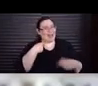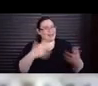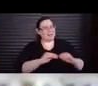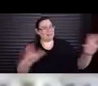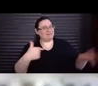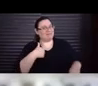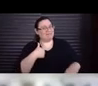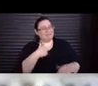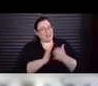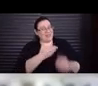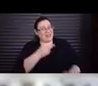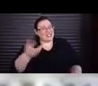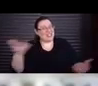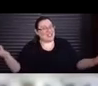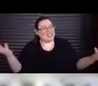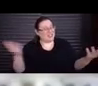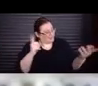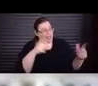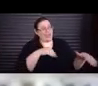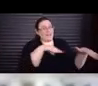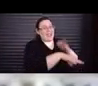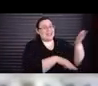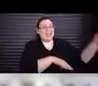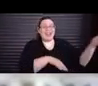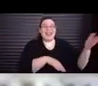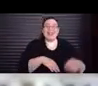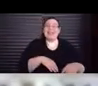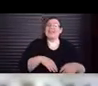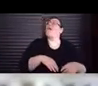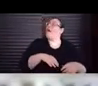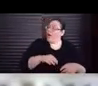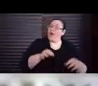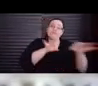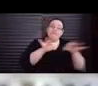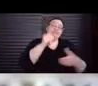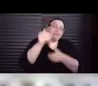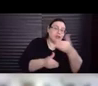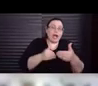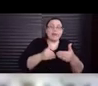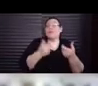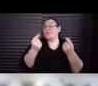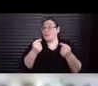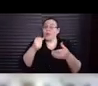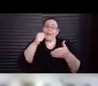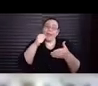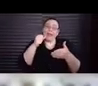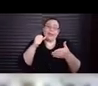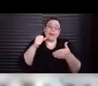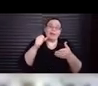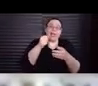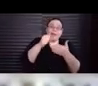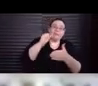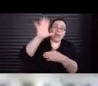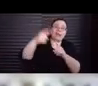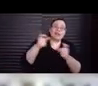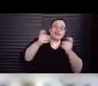our history. And they were nicer. They actually said, okay, this is the process. You actually need to email the director of archive,